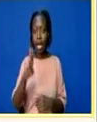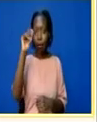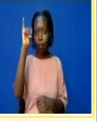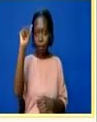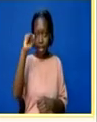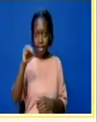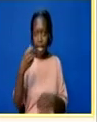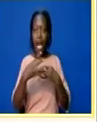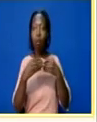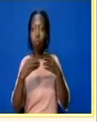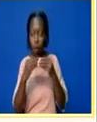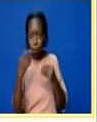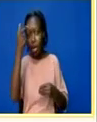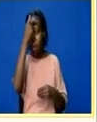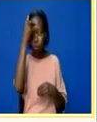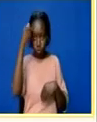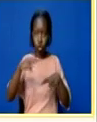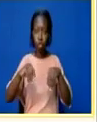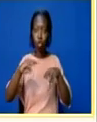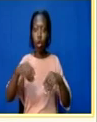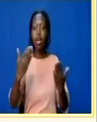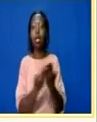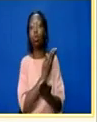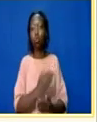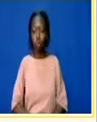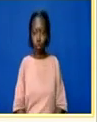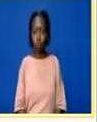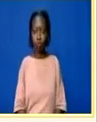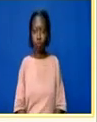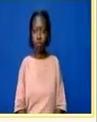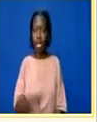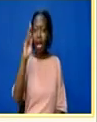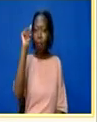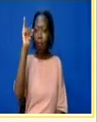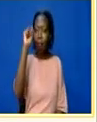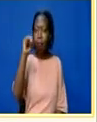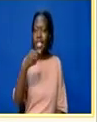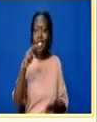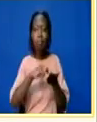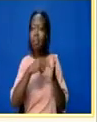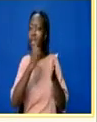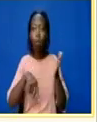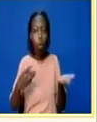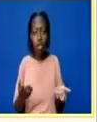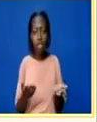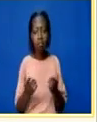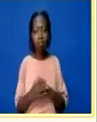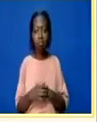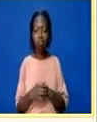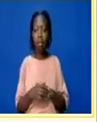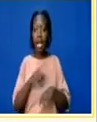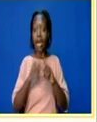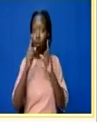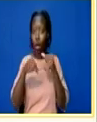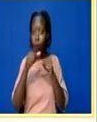are formed as a result of erosion. Bays. What are bays? B-A-Y. Yes. When you talk